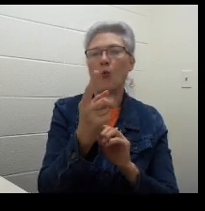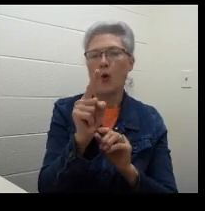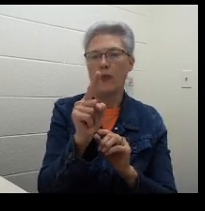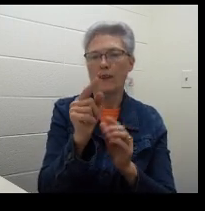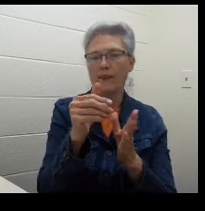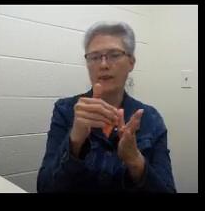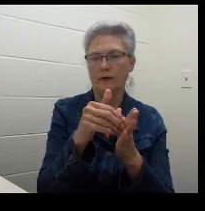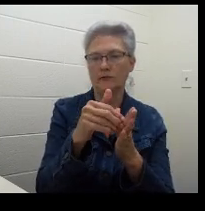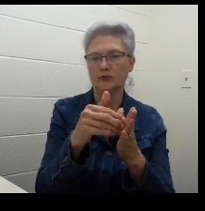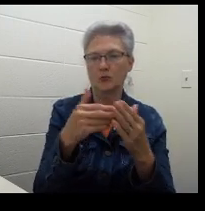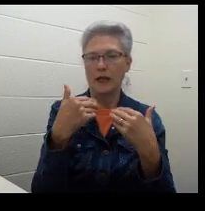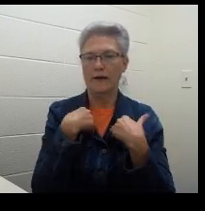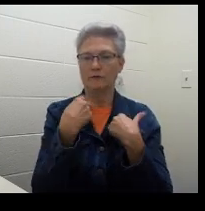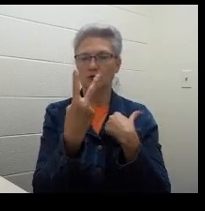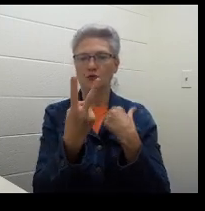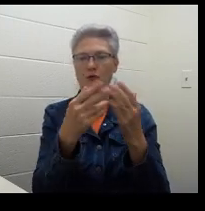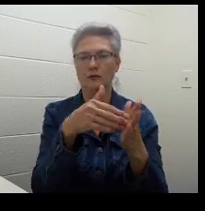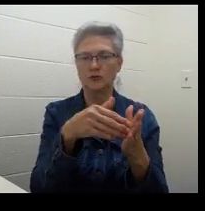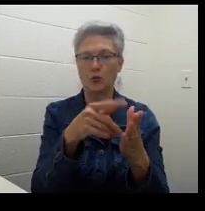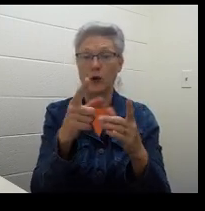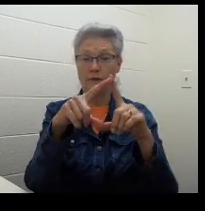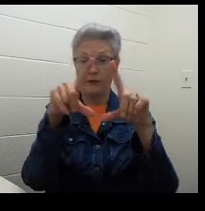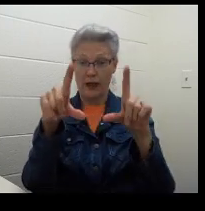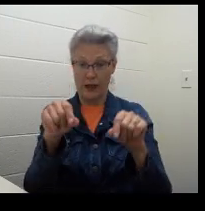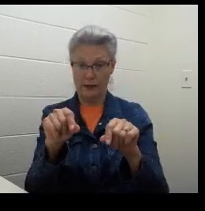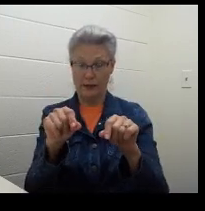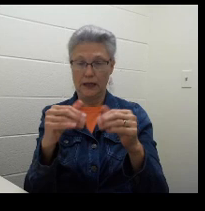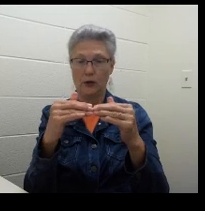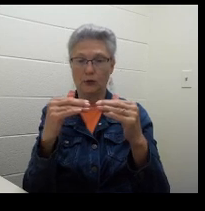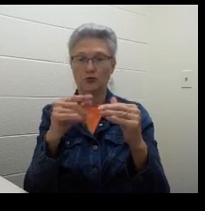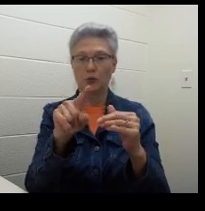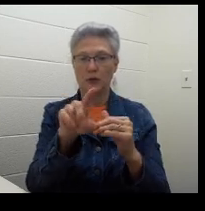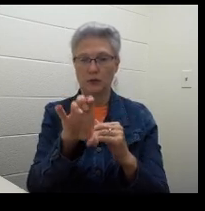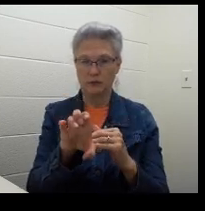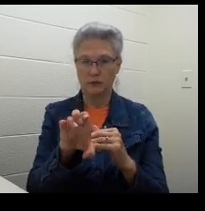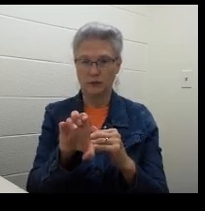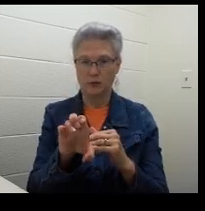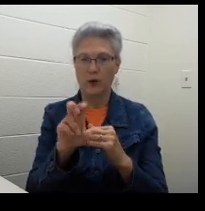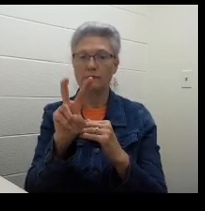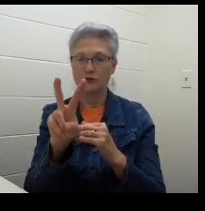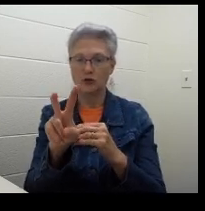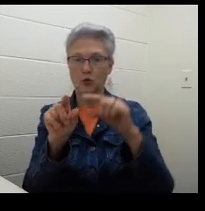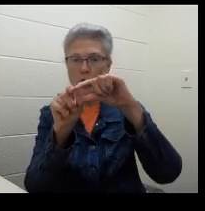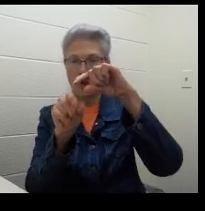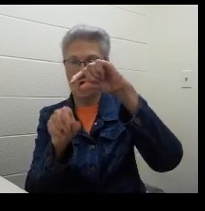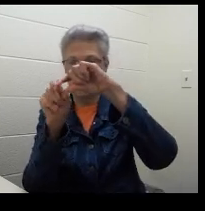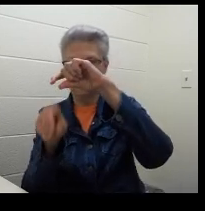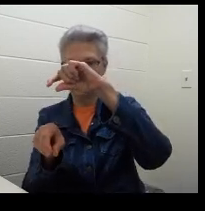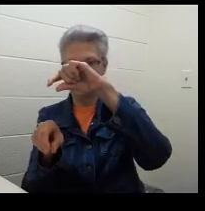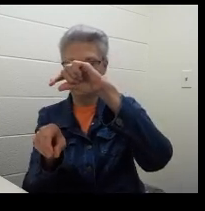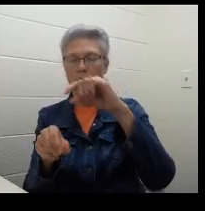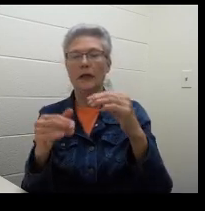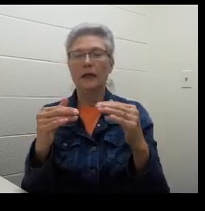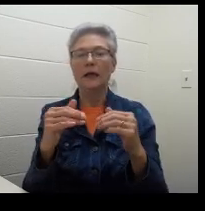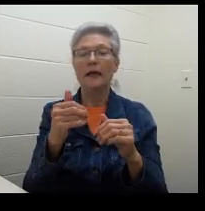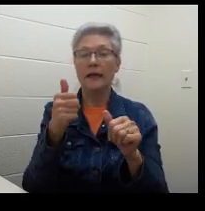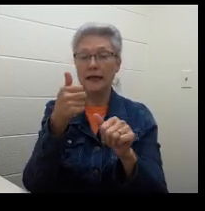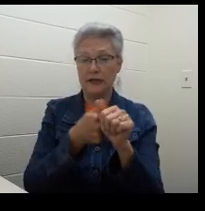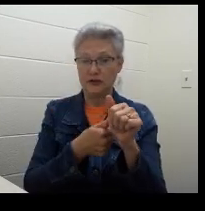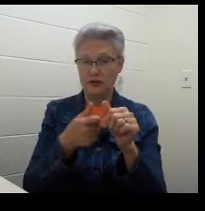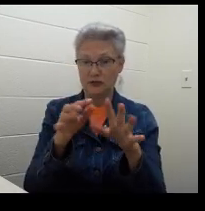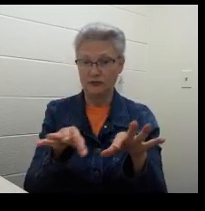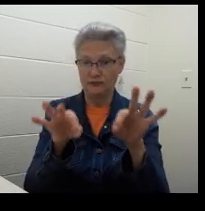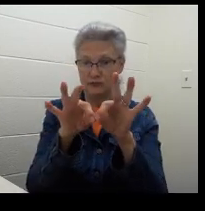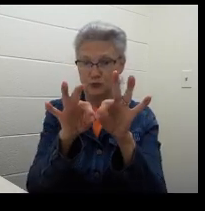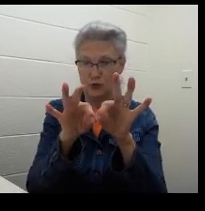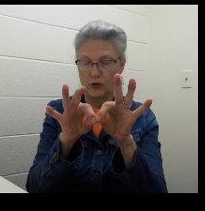2,000s. We have one flat, which is 100. We have two longs. Each of them has a value